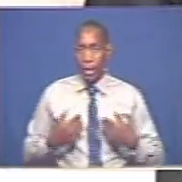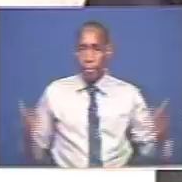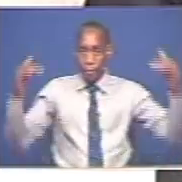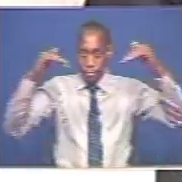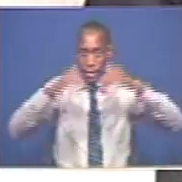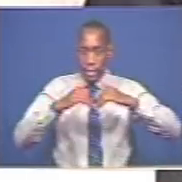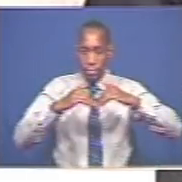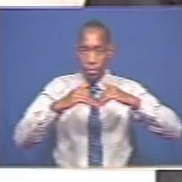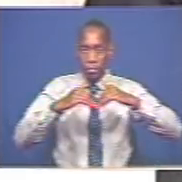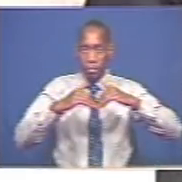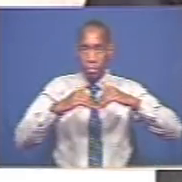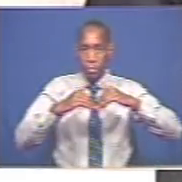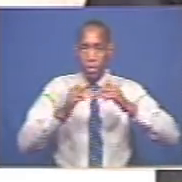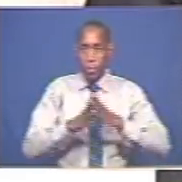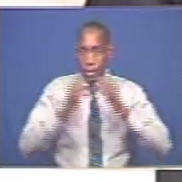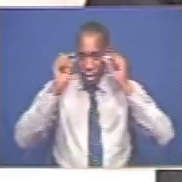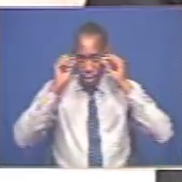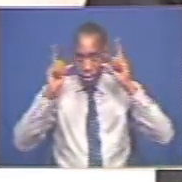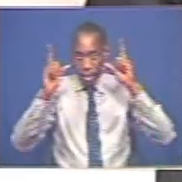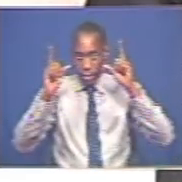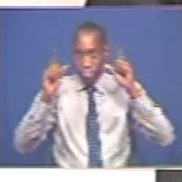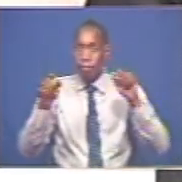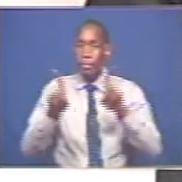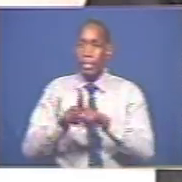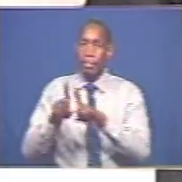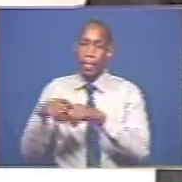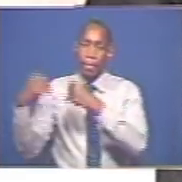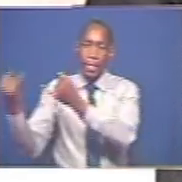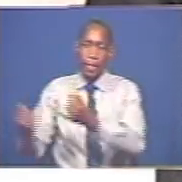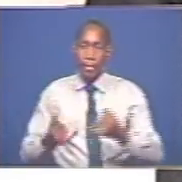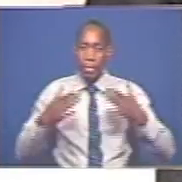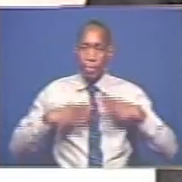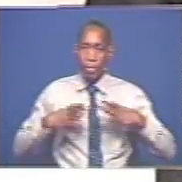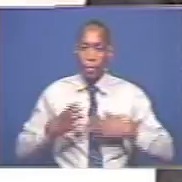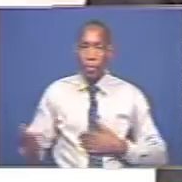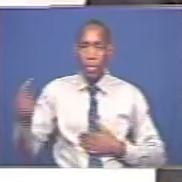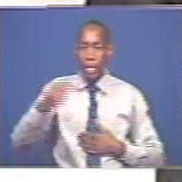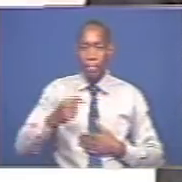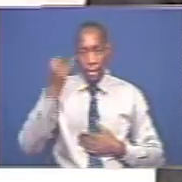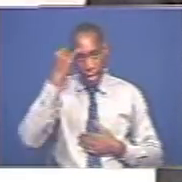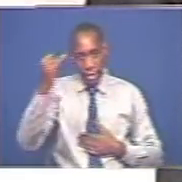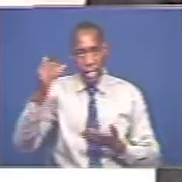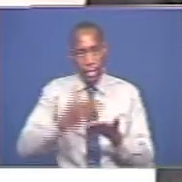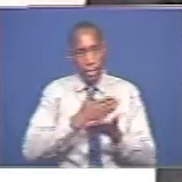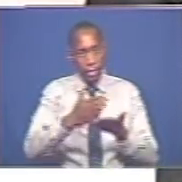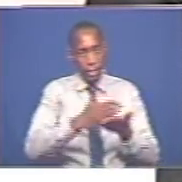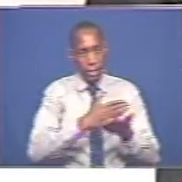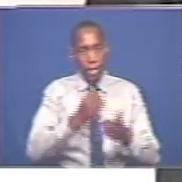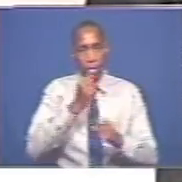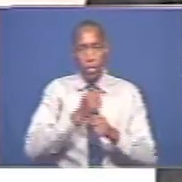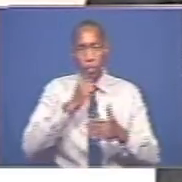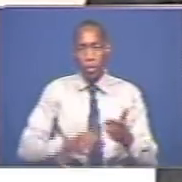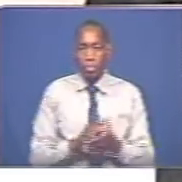and they do sensitization. They even invite people to come and bring ideas. What can we do? Because this is a